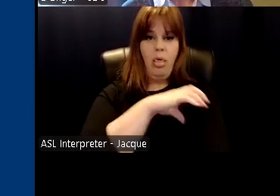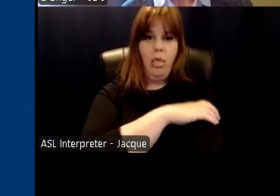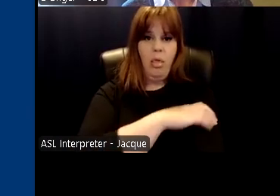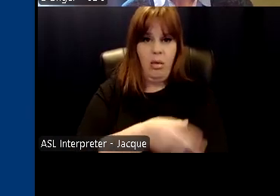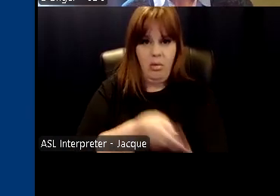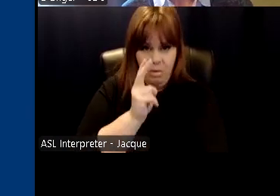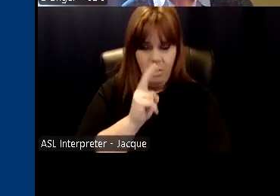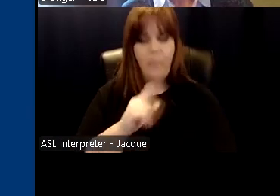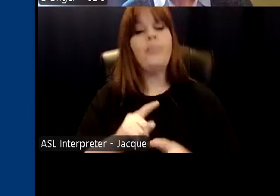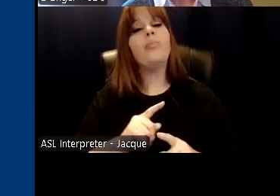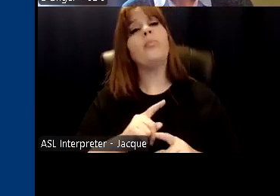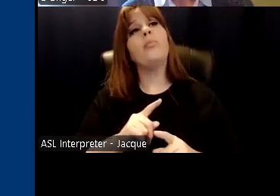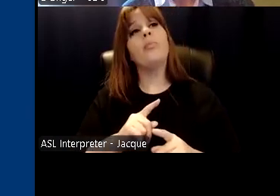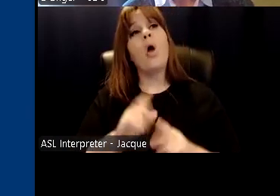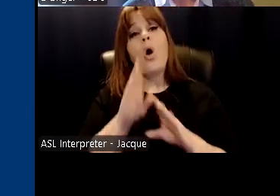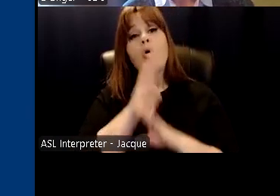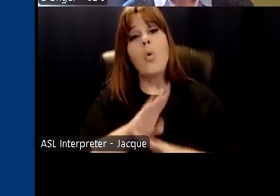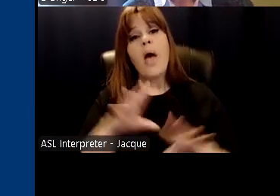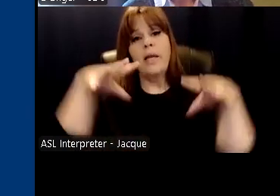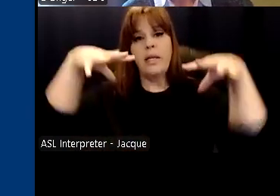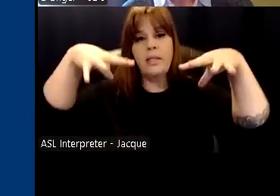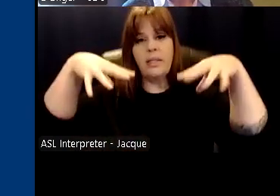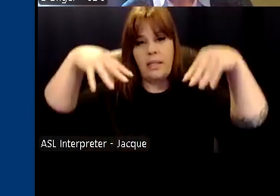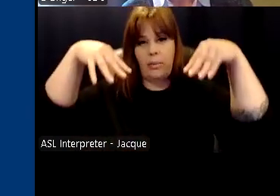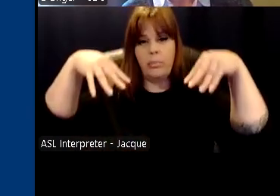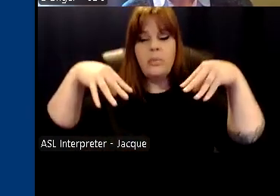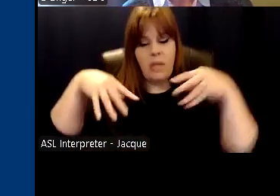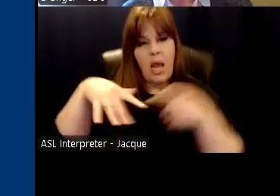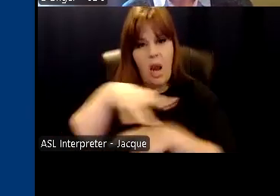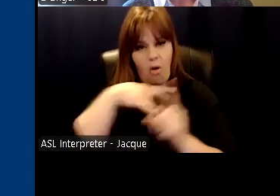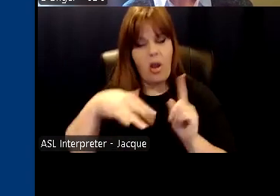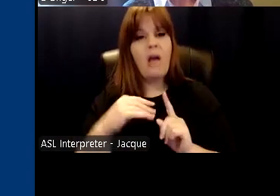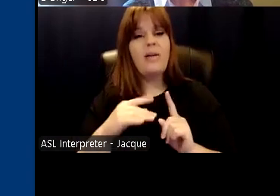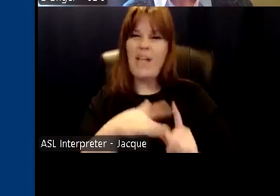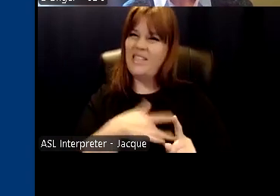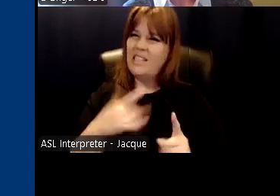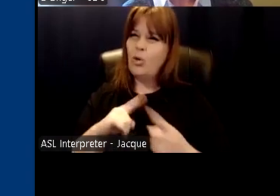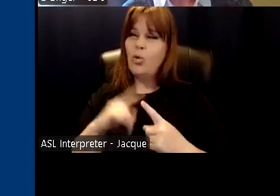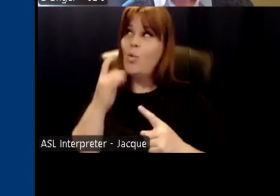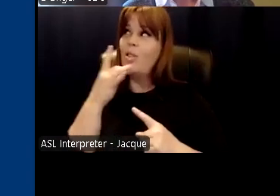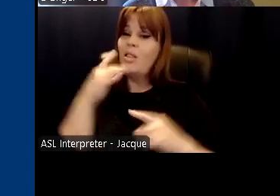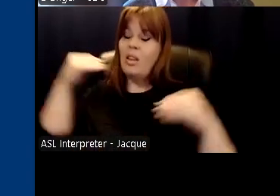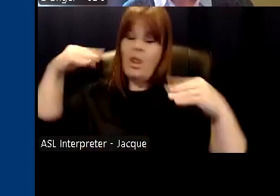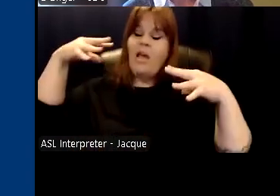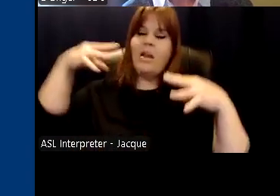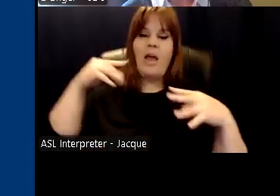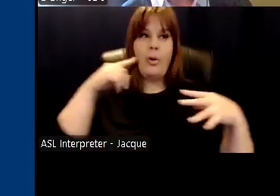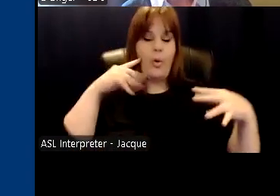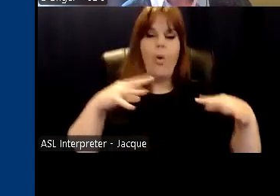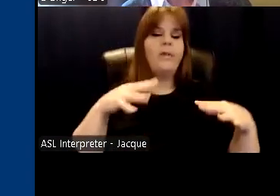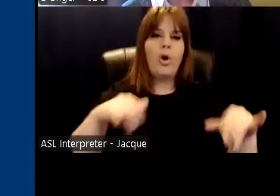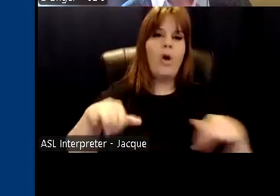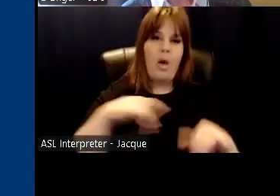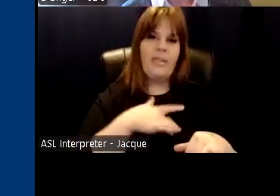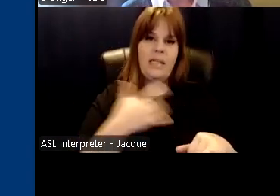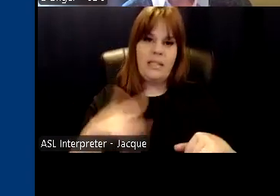quiet, dimmed lighting area, as sensitivities to light and noise are common. In addition, be sensitive